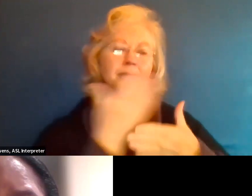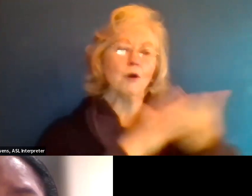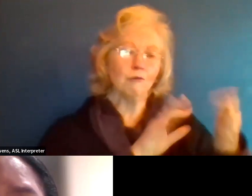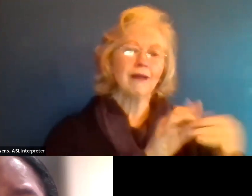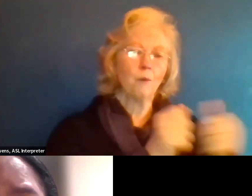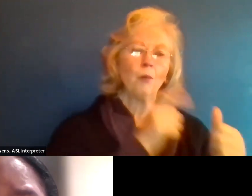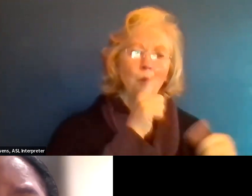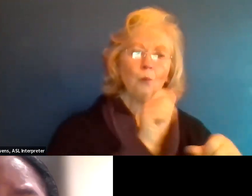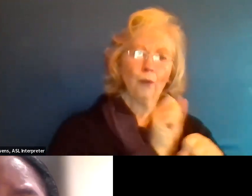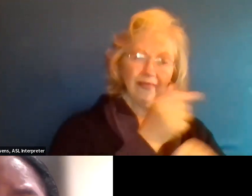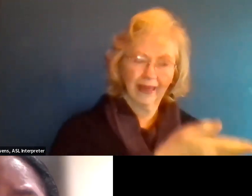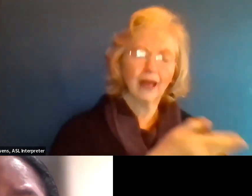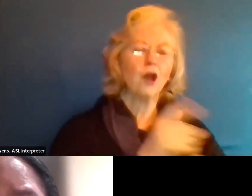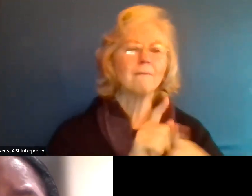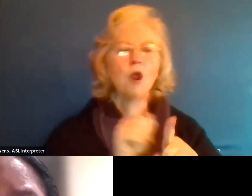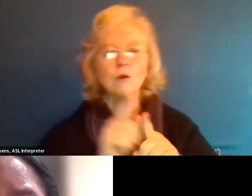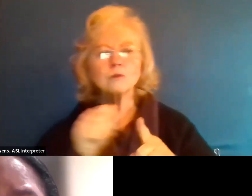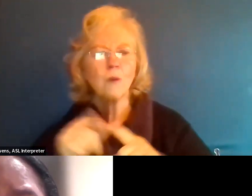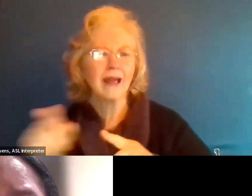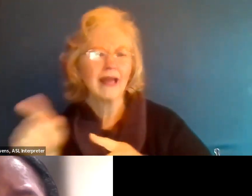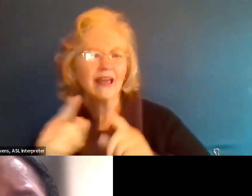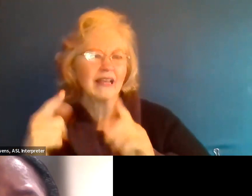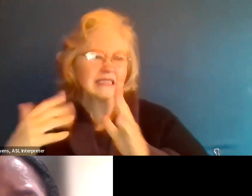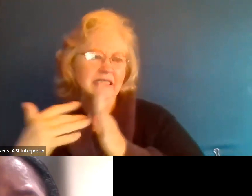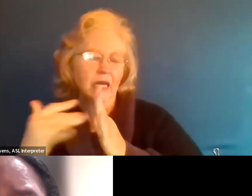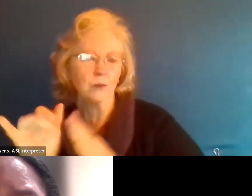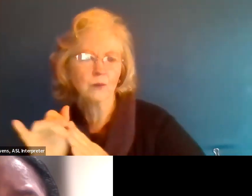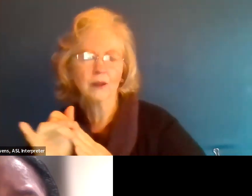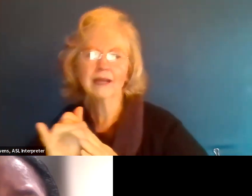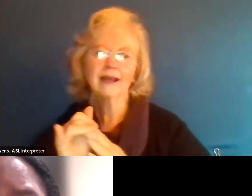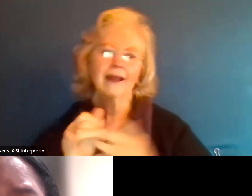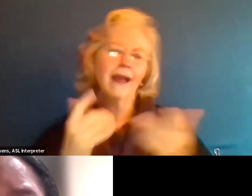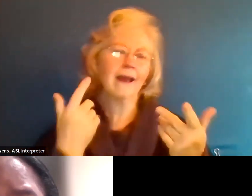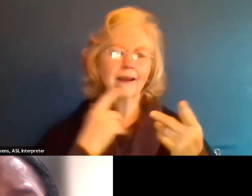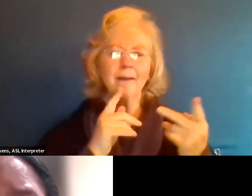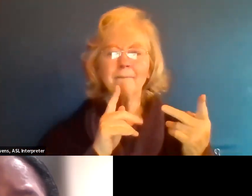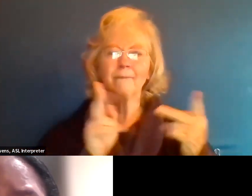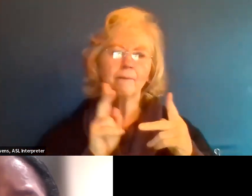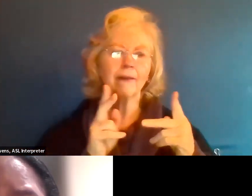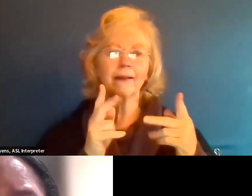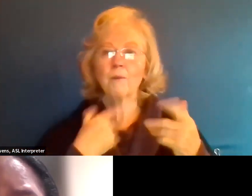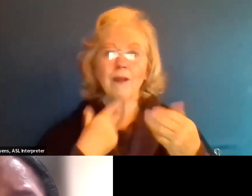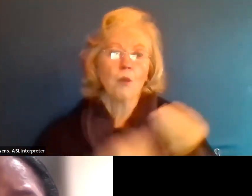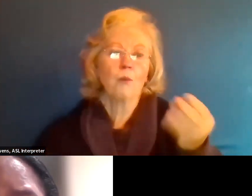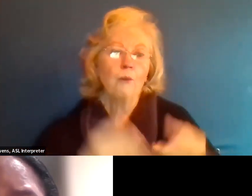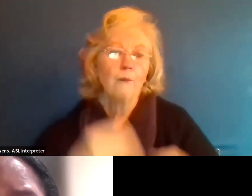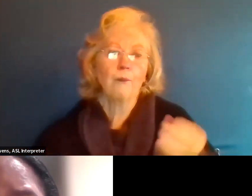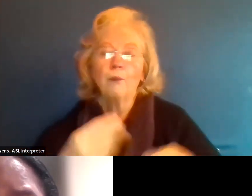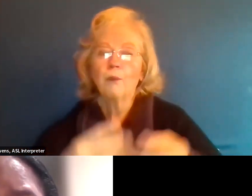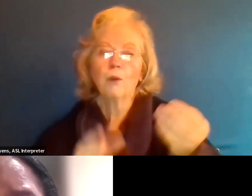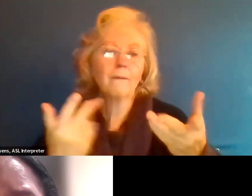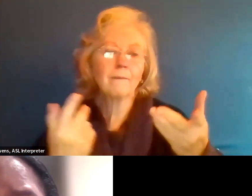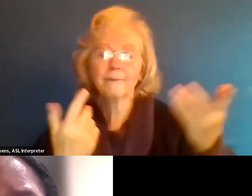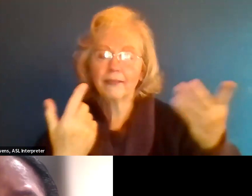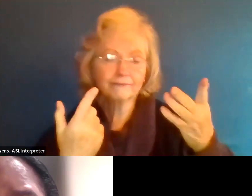because like a lot of people are being lost in that. I don't like using the leaky pipeline because it sounds passive, but like there's different points of that pipeline where people are